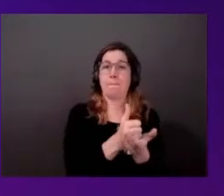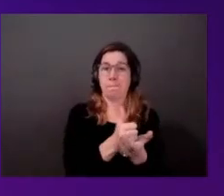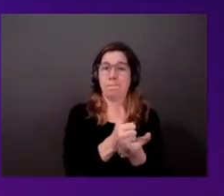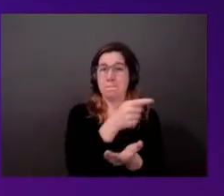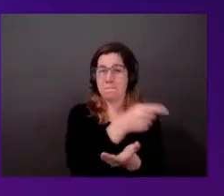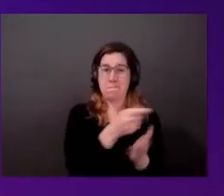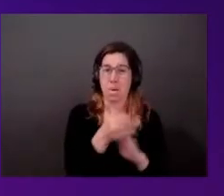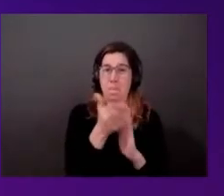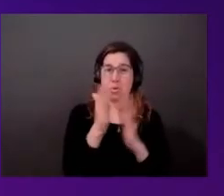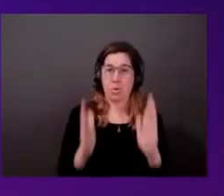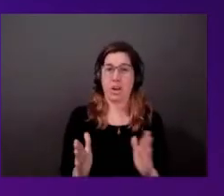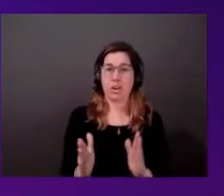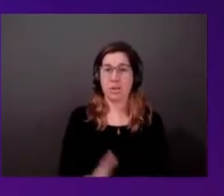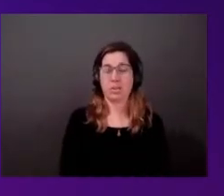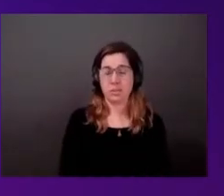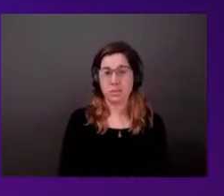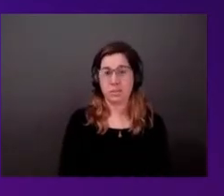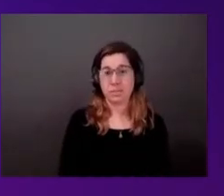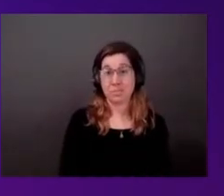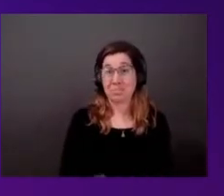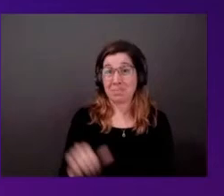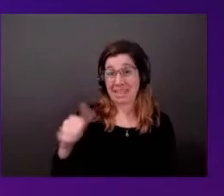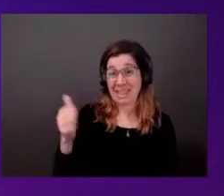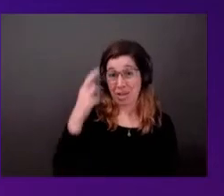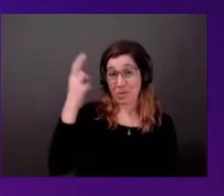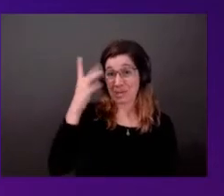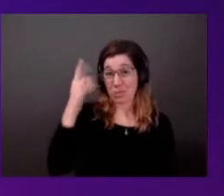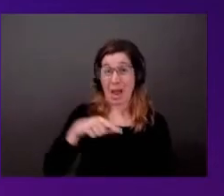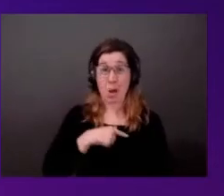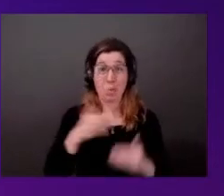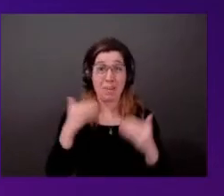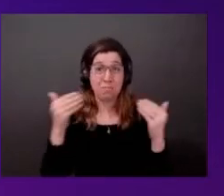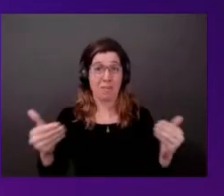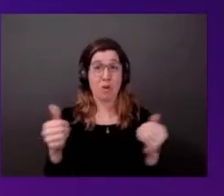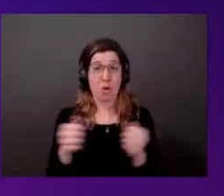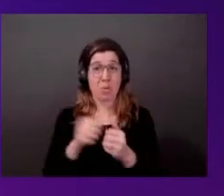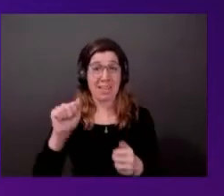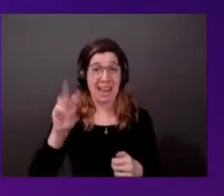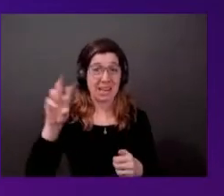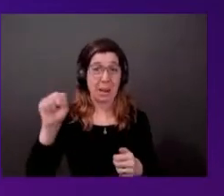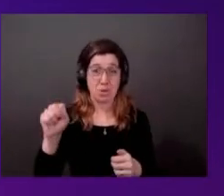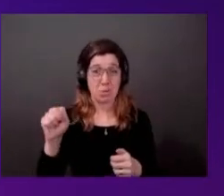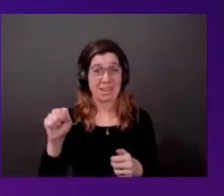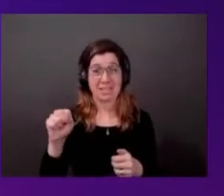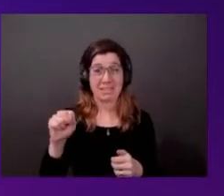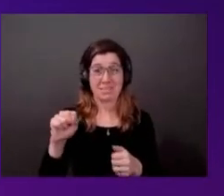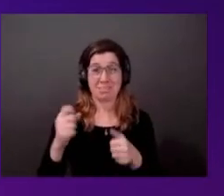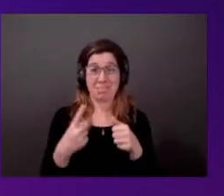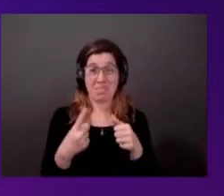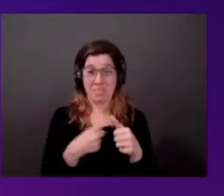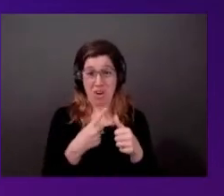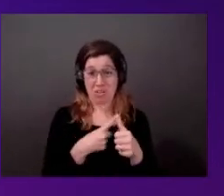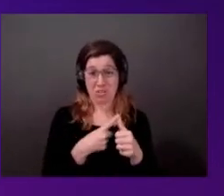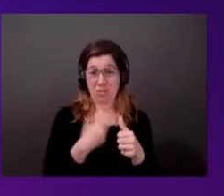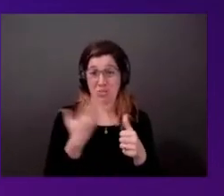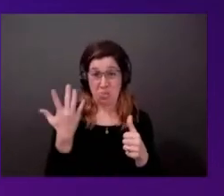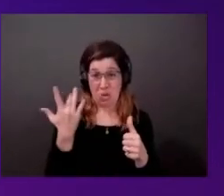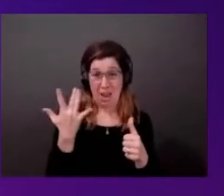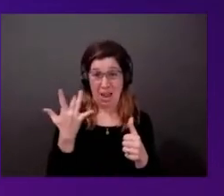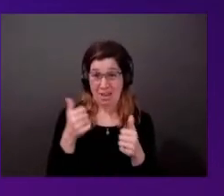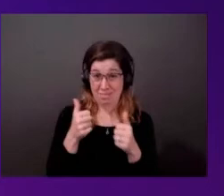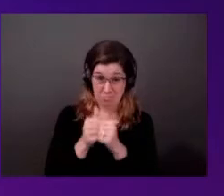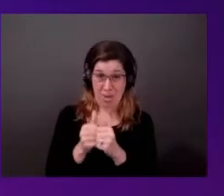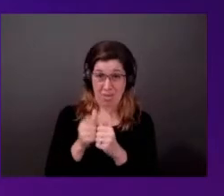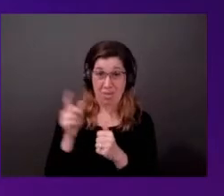why we're moving forward with AWS. The first one is they operate everywhere that we